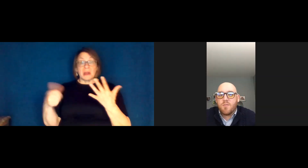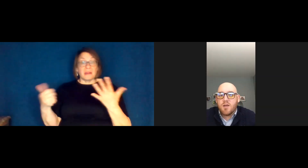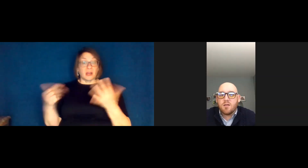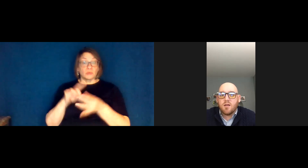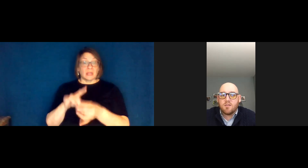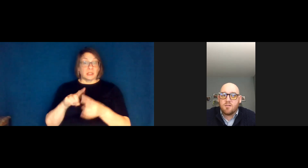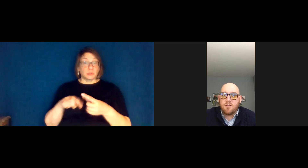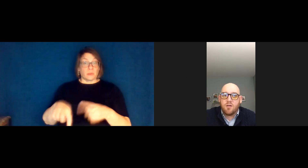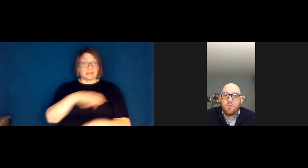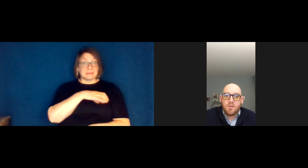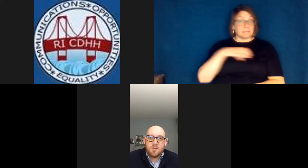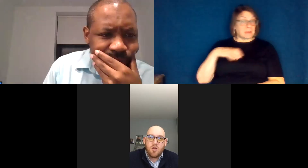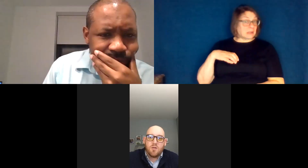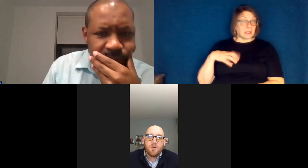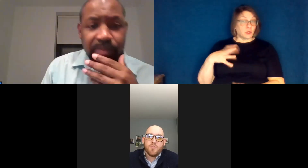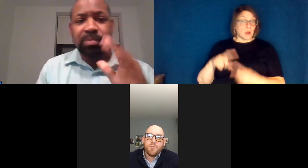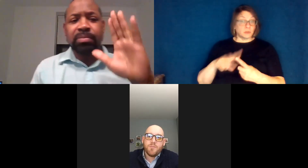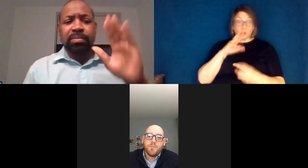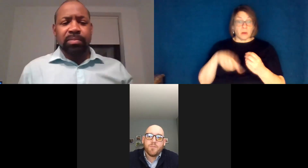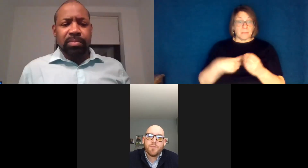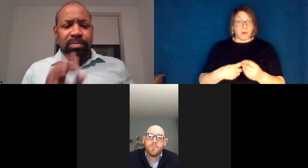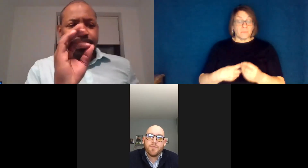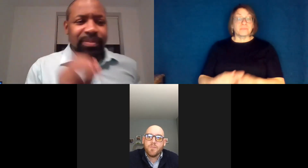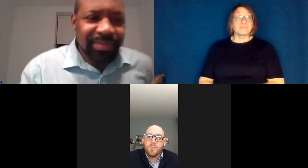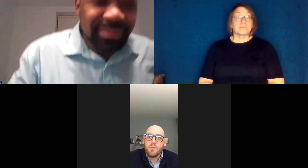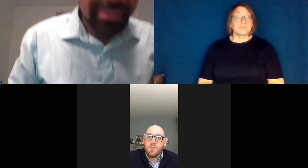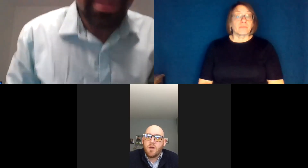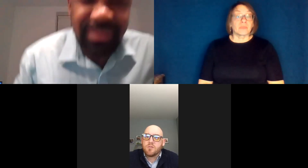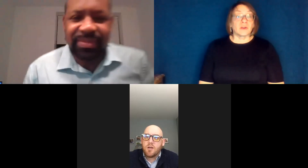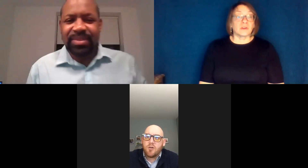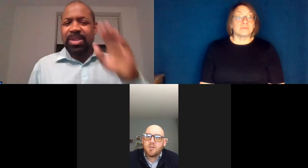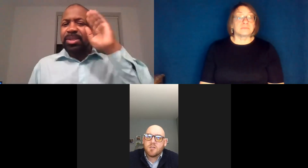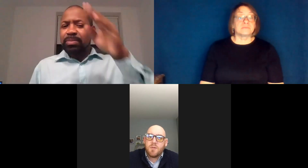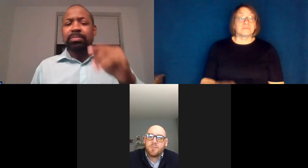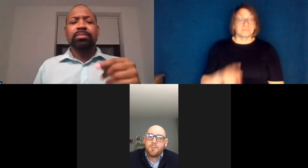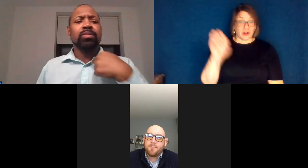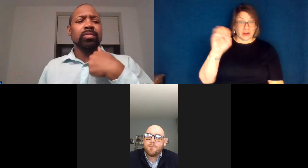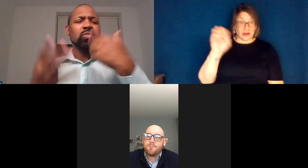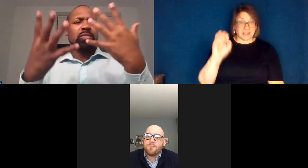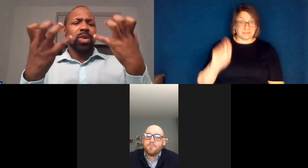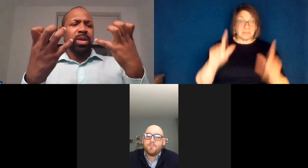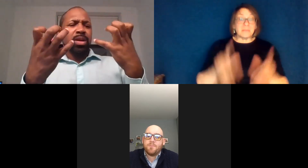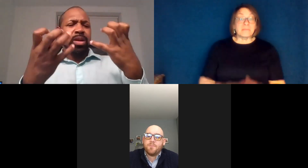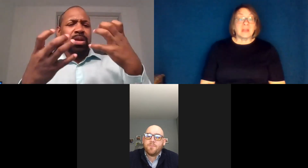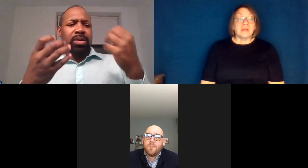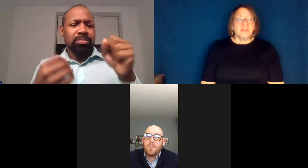to the committee that they would like to talk about? Yeah, looks like Ernest just popped up.